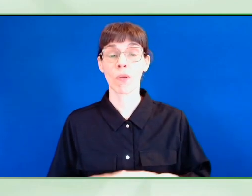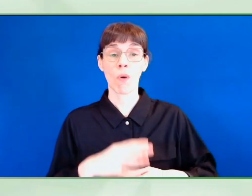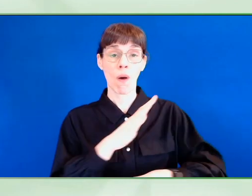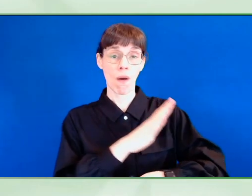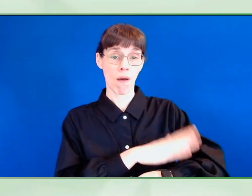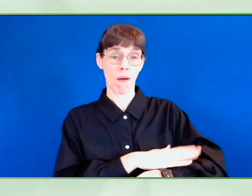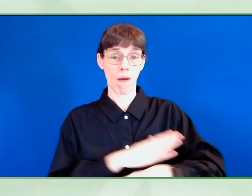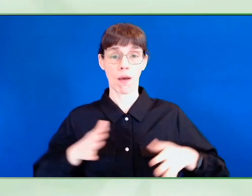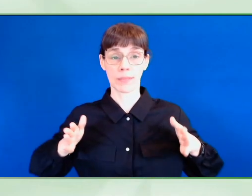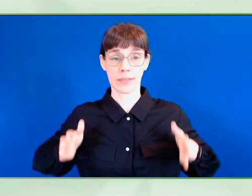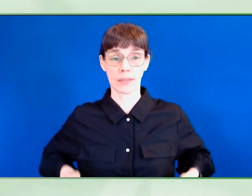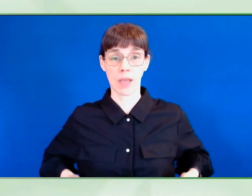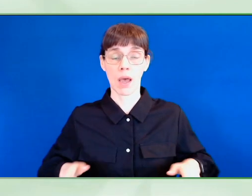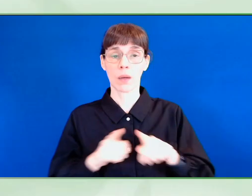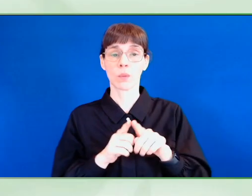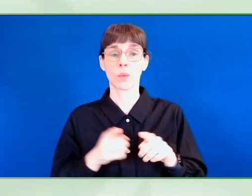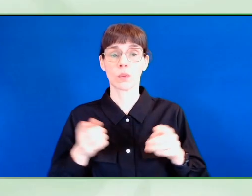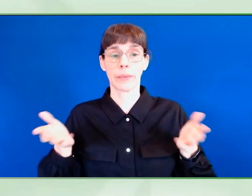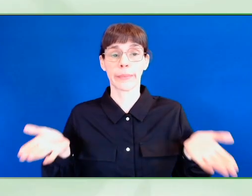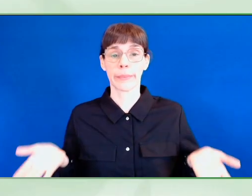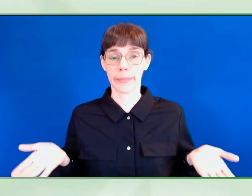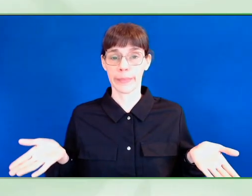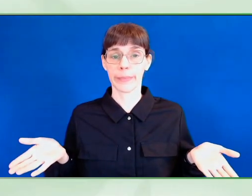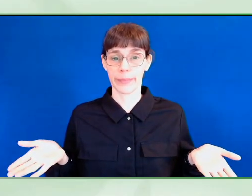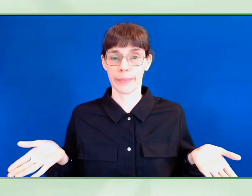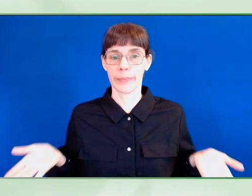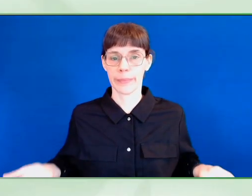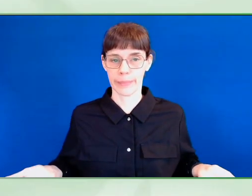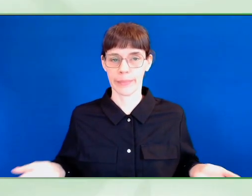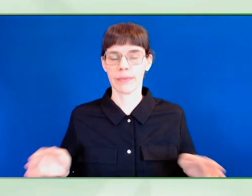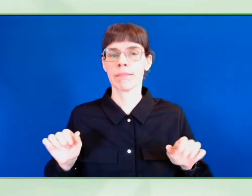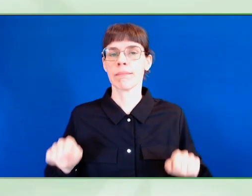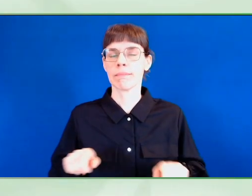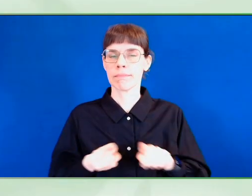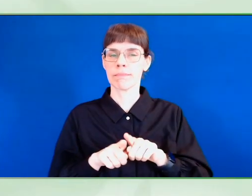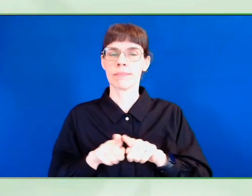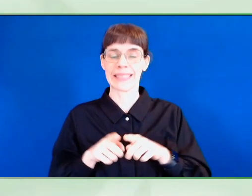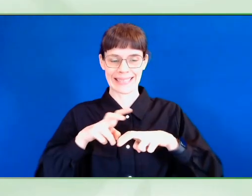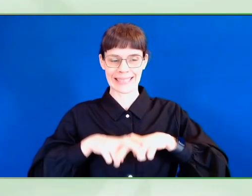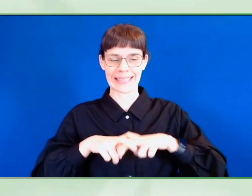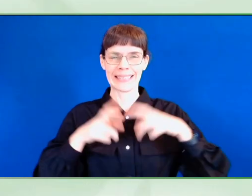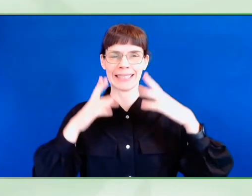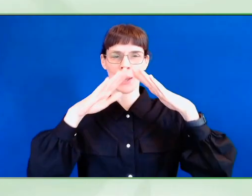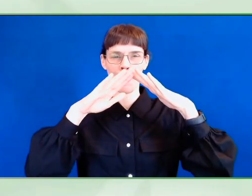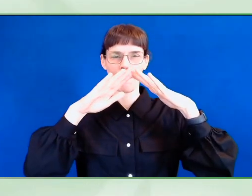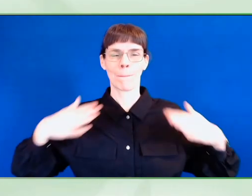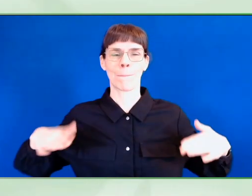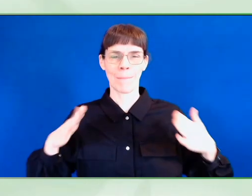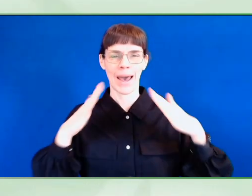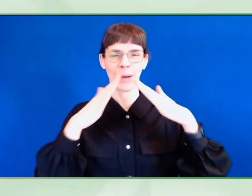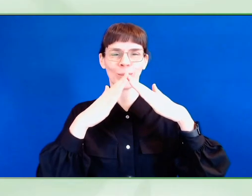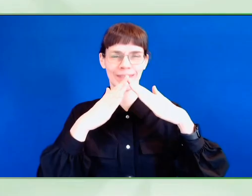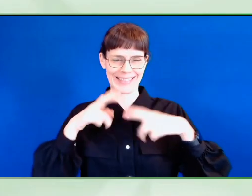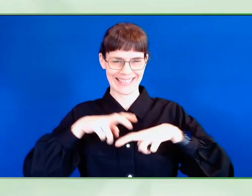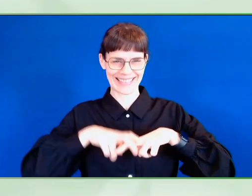palms can open and face forward, and this is just our seated mountain pose. It's such a powerful position. Taking a nice